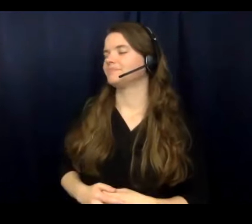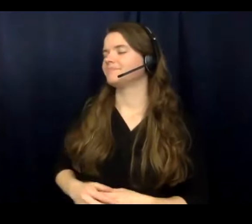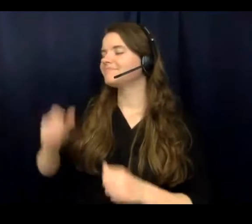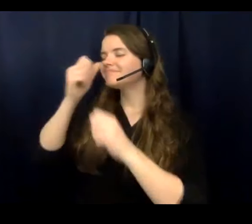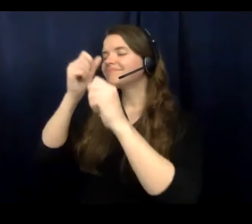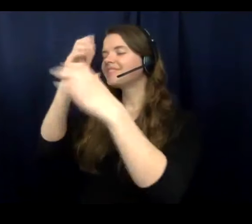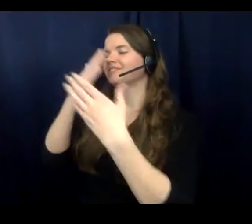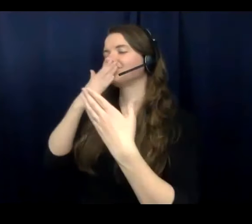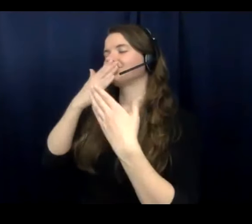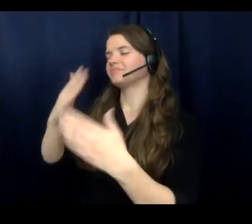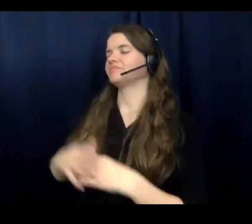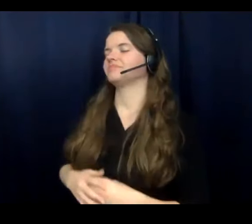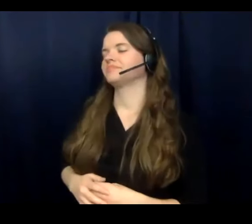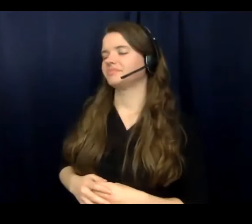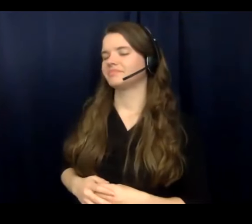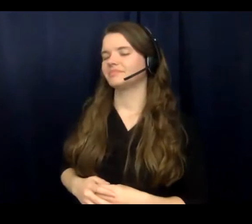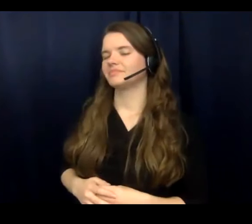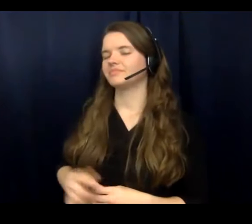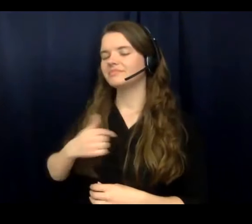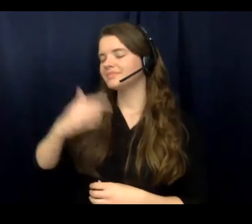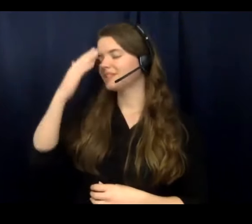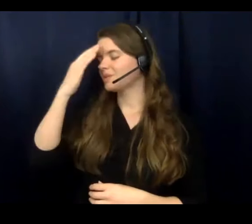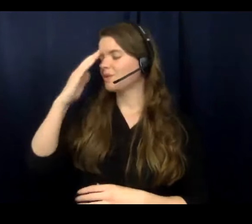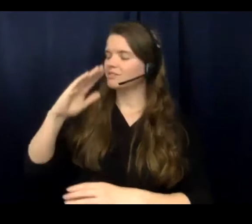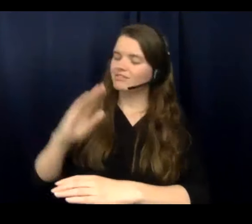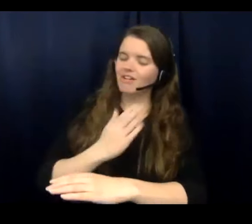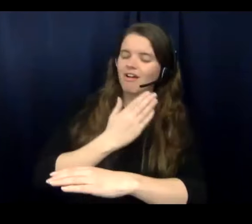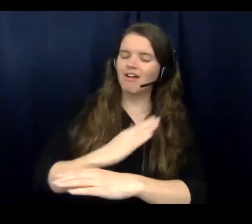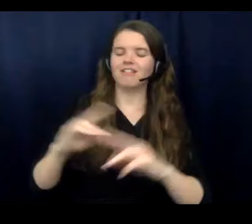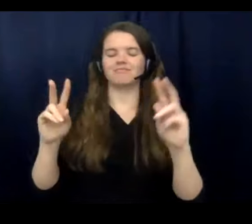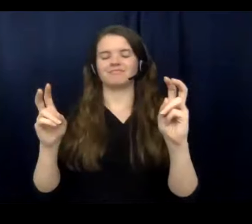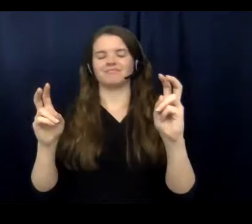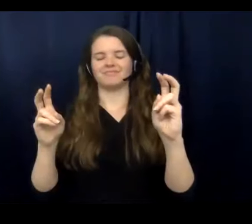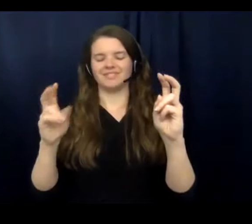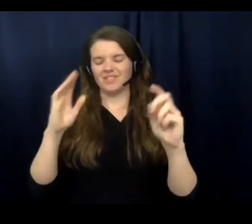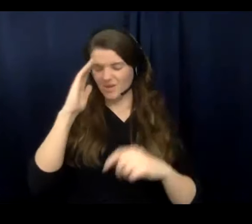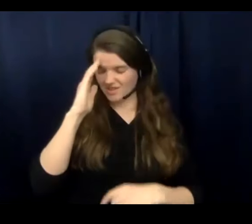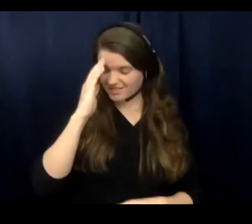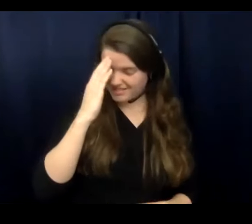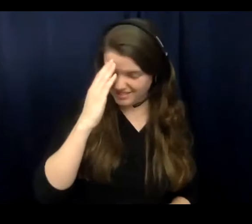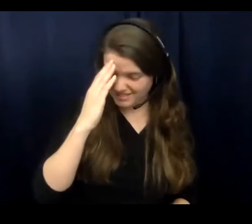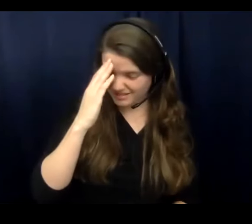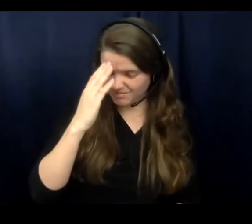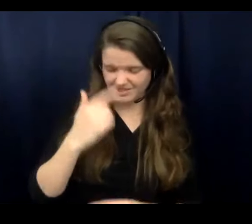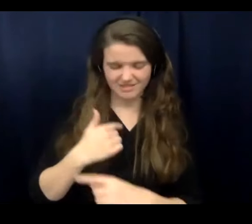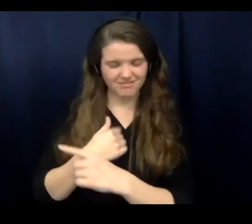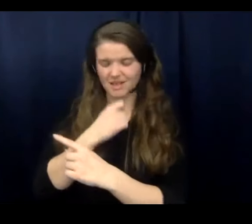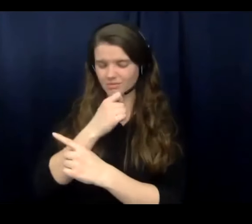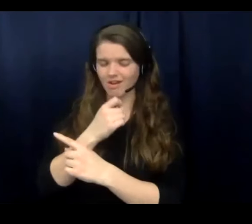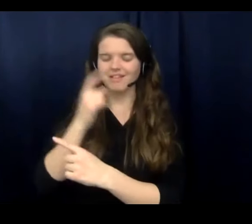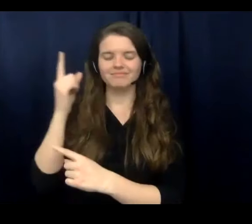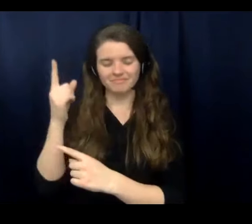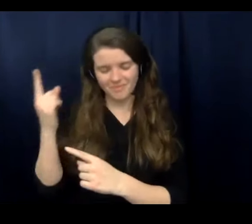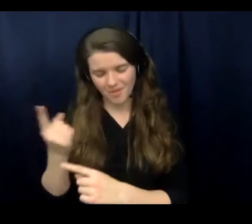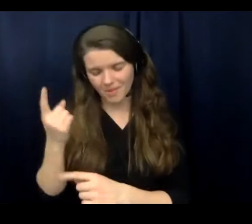you for that. And I know there's a song sometimes we sing, though it seems I am not, I am always working, and you